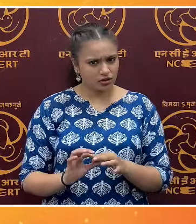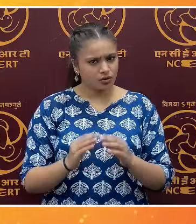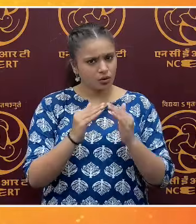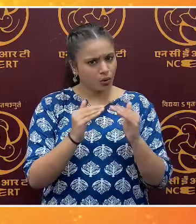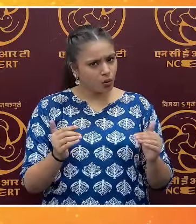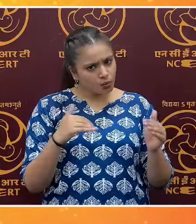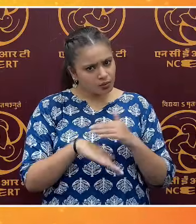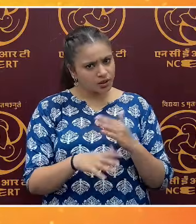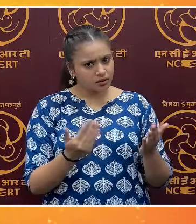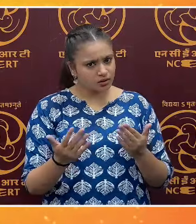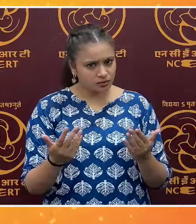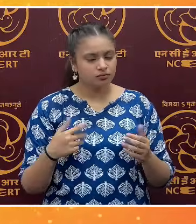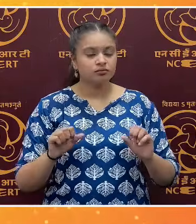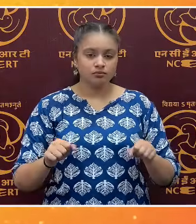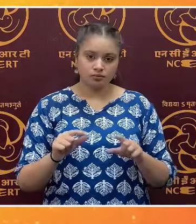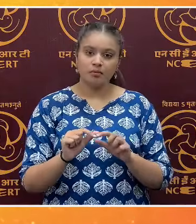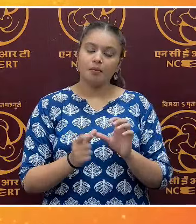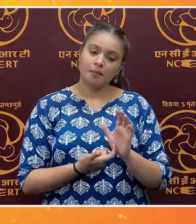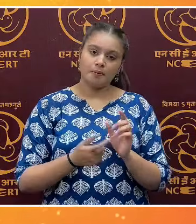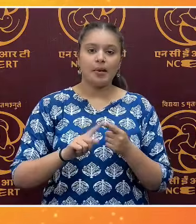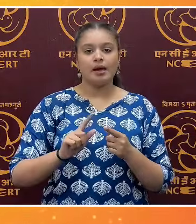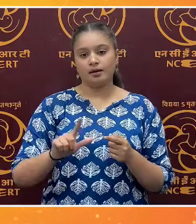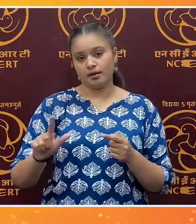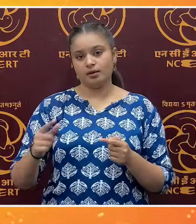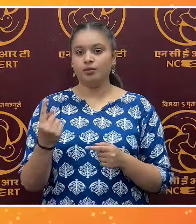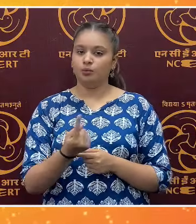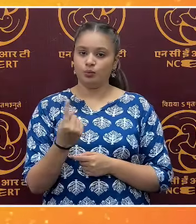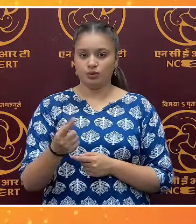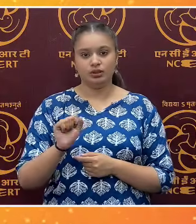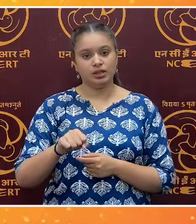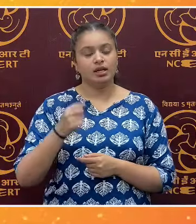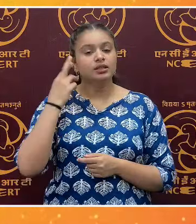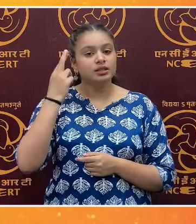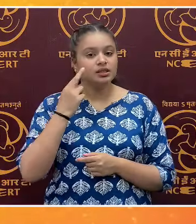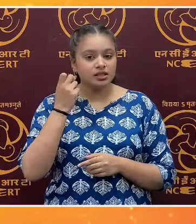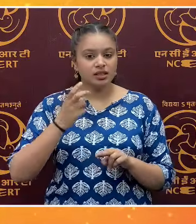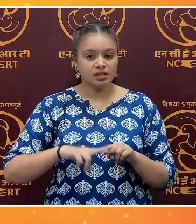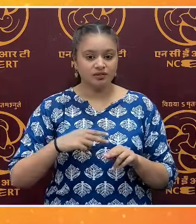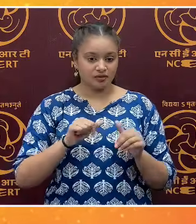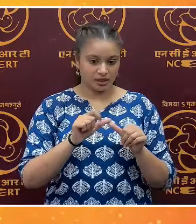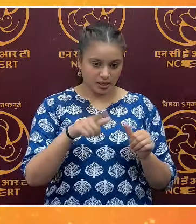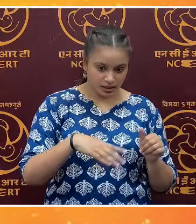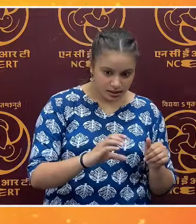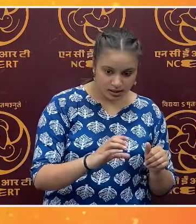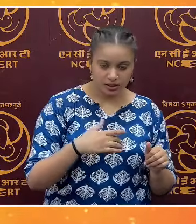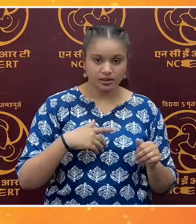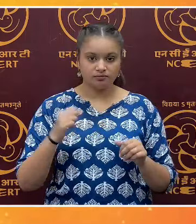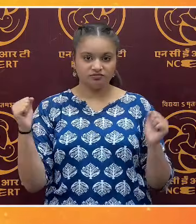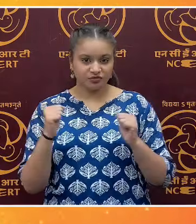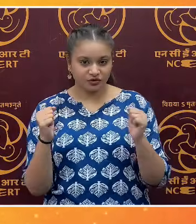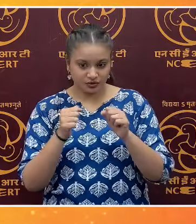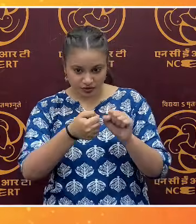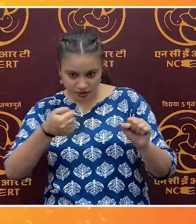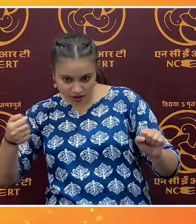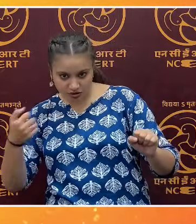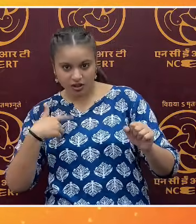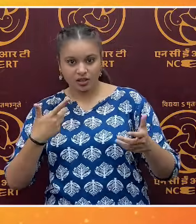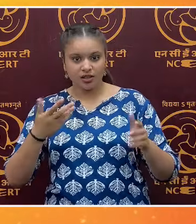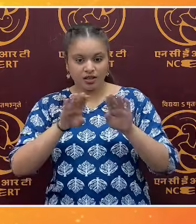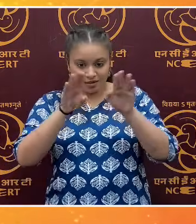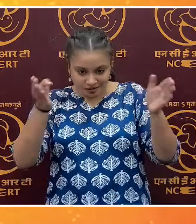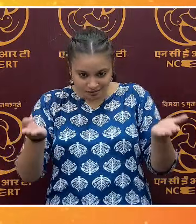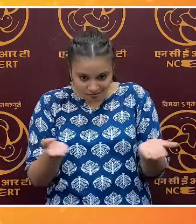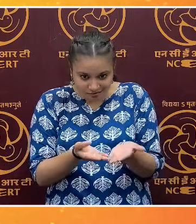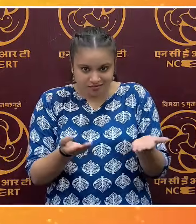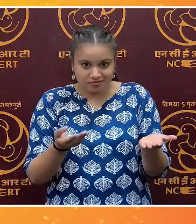homes? That is parallel only. That is parallel only, so that like our AC, our fridge, our microwave, each will get